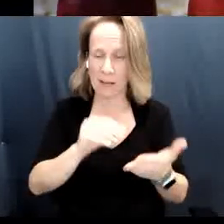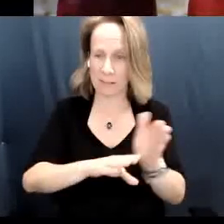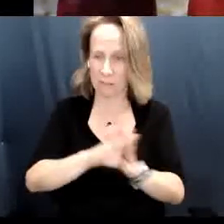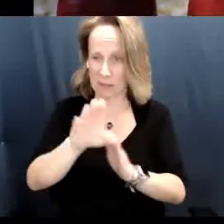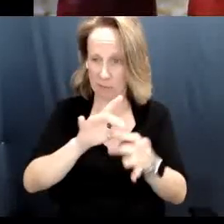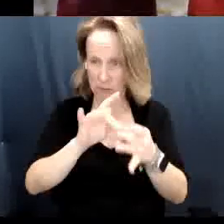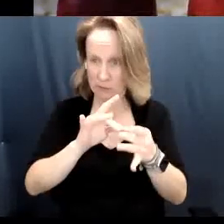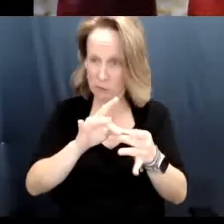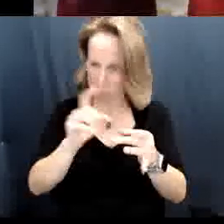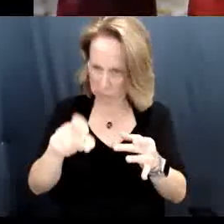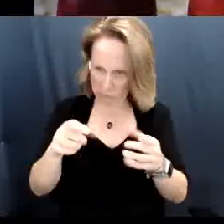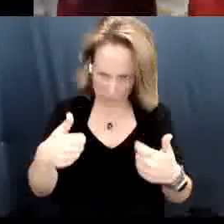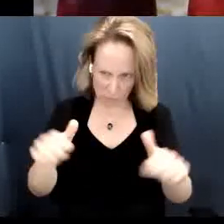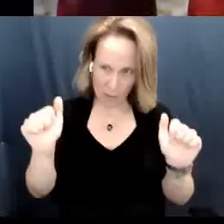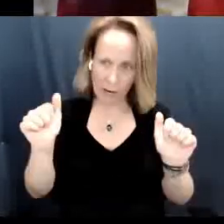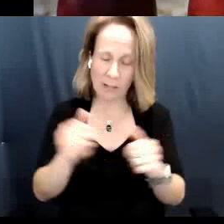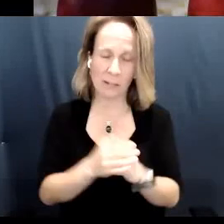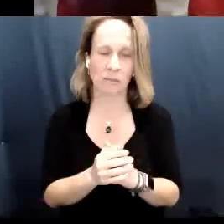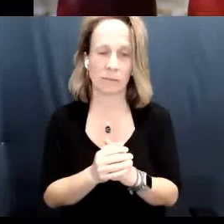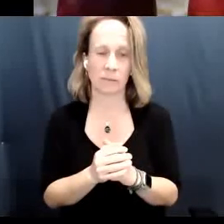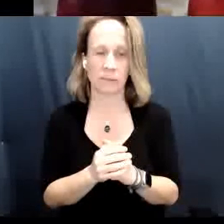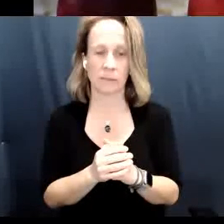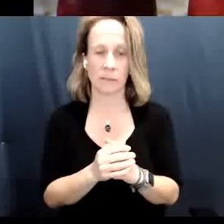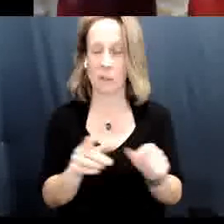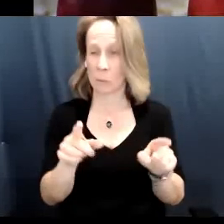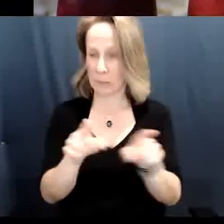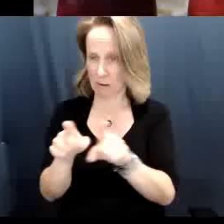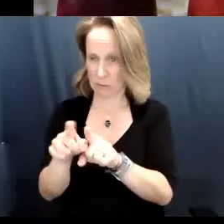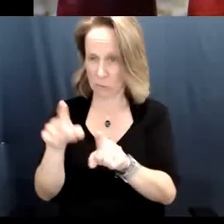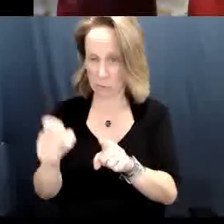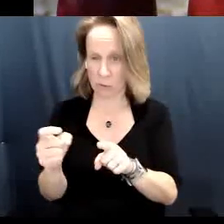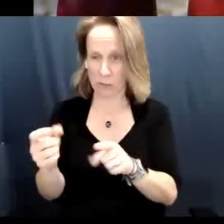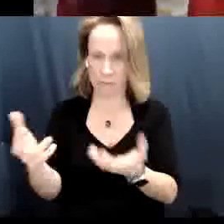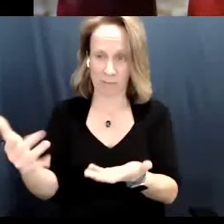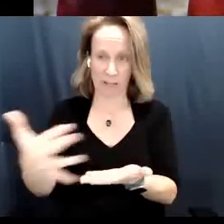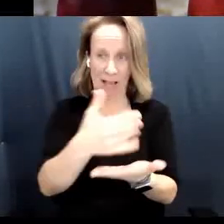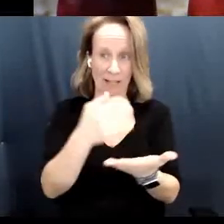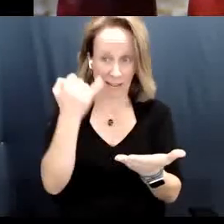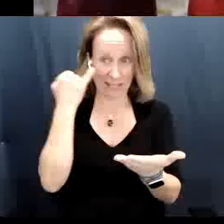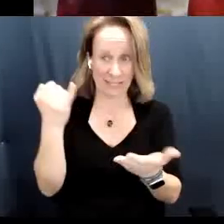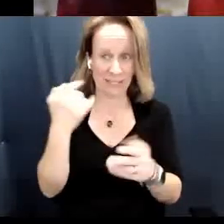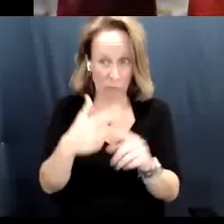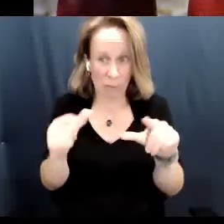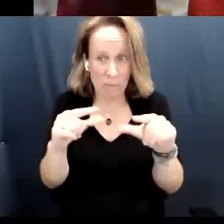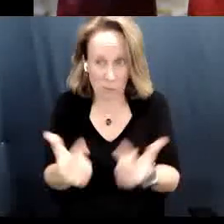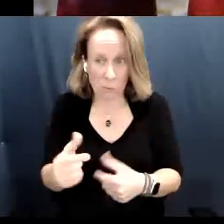explored. We should also be soliciting ideas from the group and utilizing their talents.